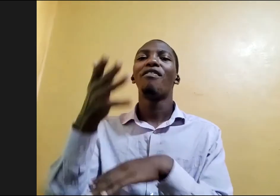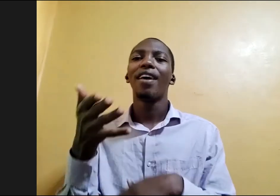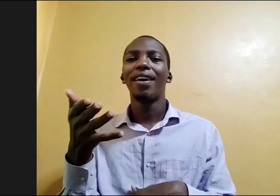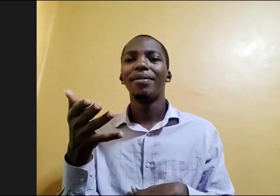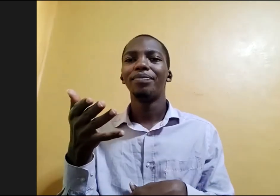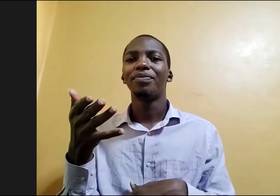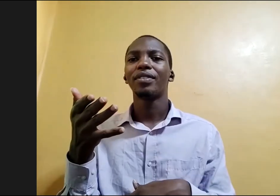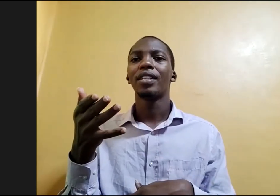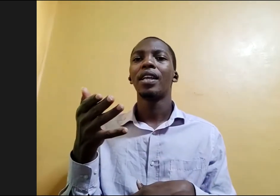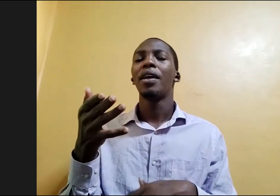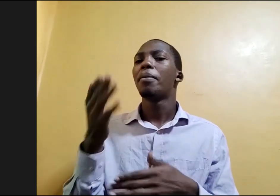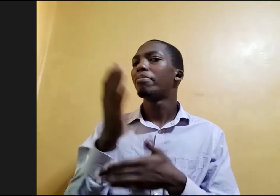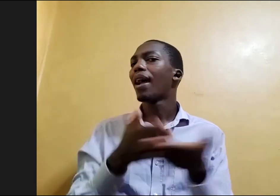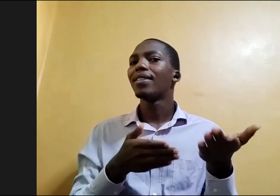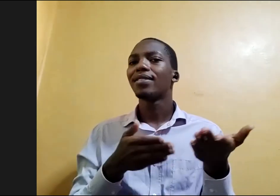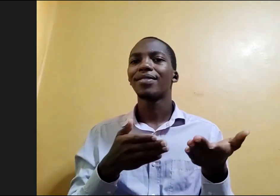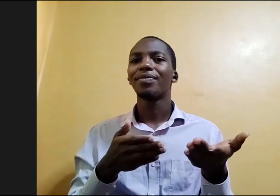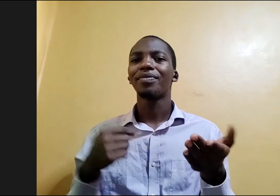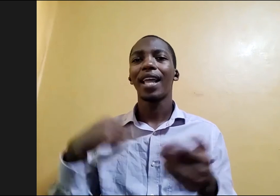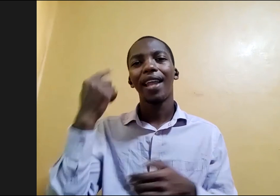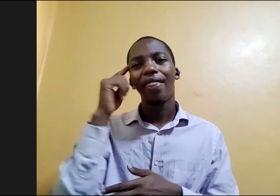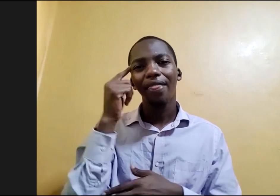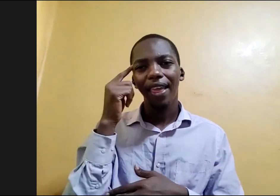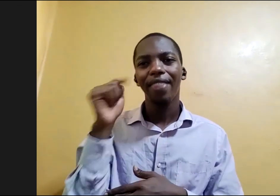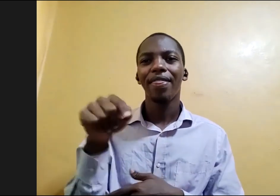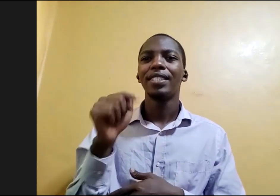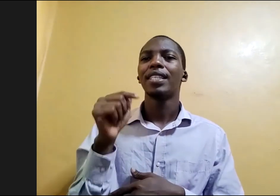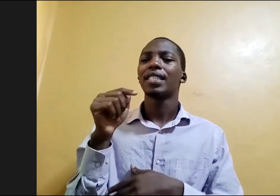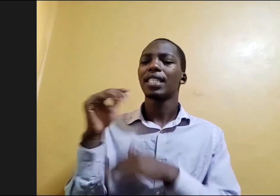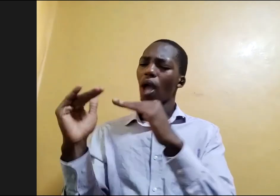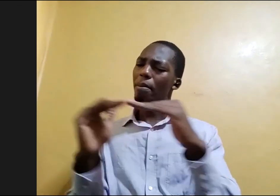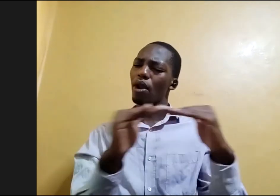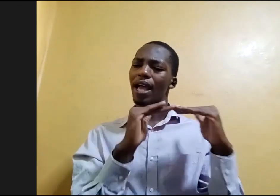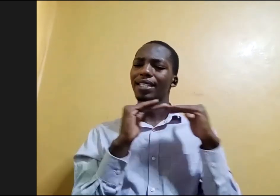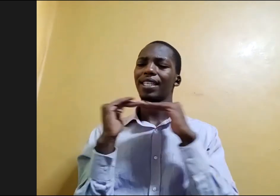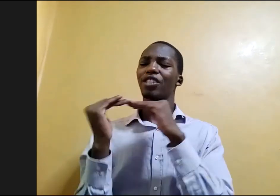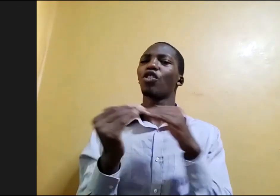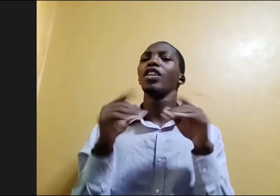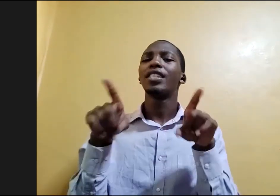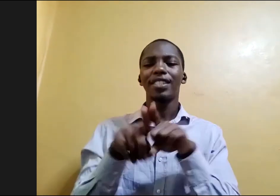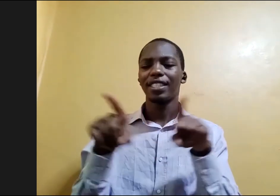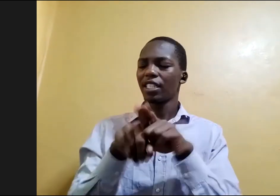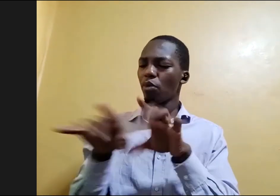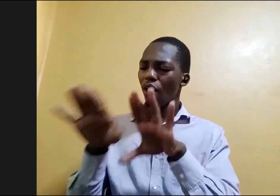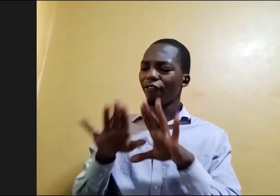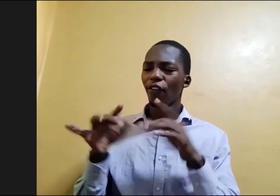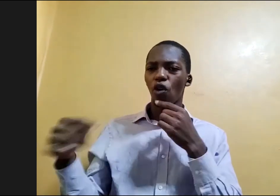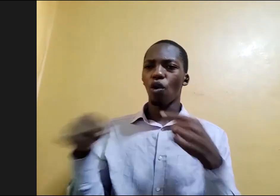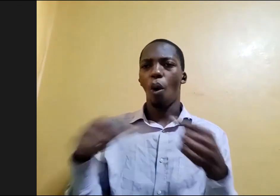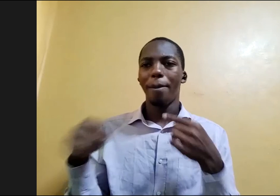other parts. And I think there's, in terms of harmonization and to avoid unfair competition. And I will really